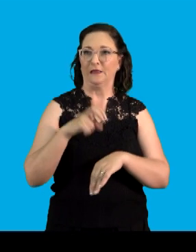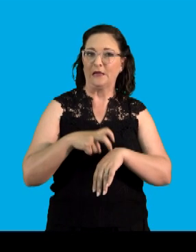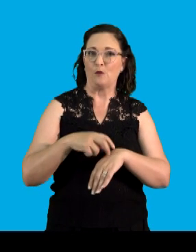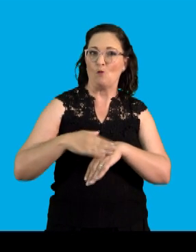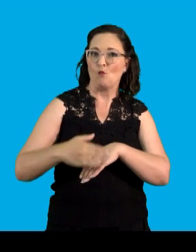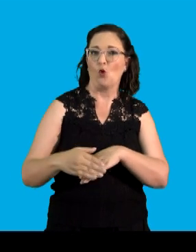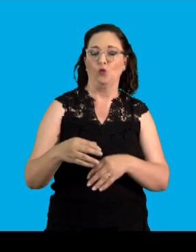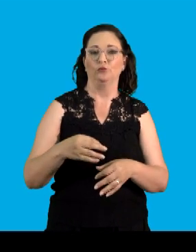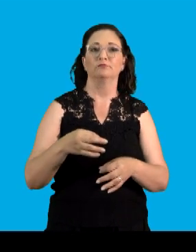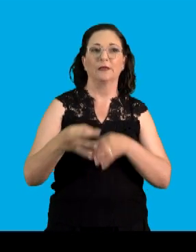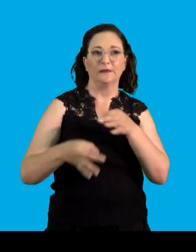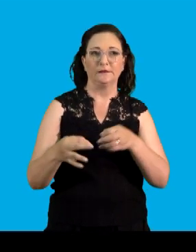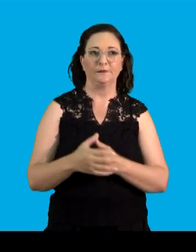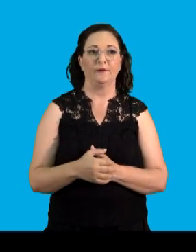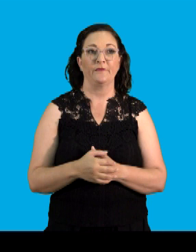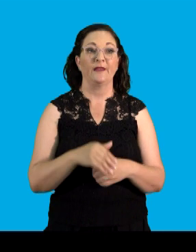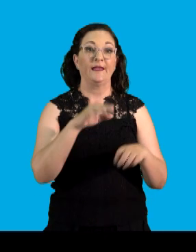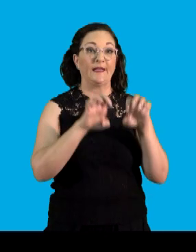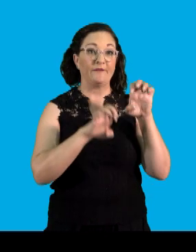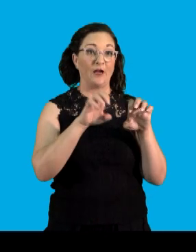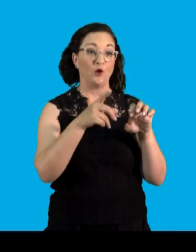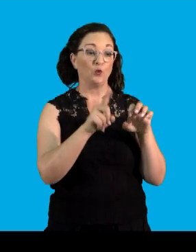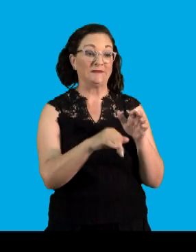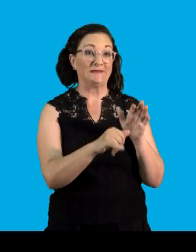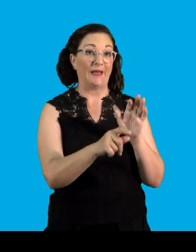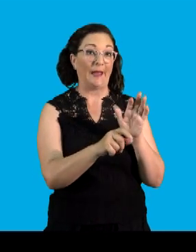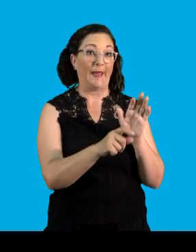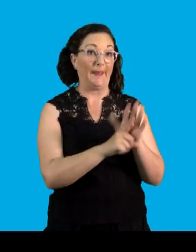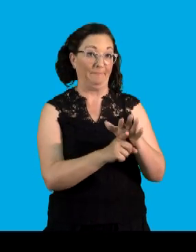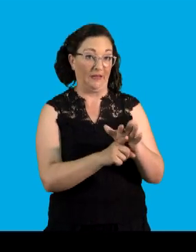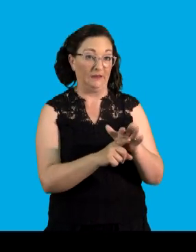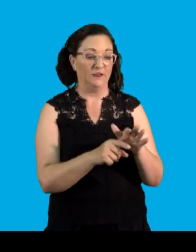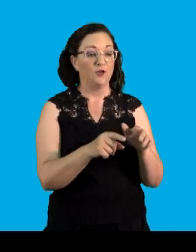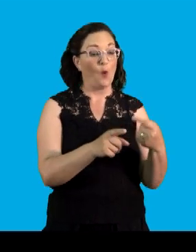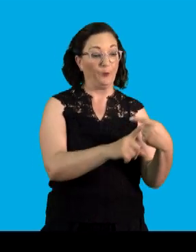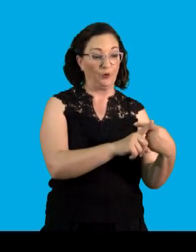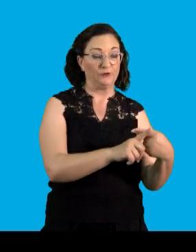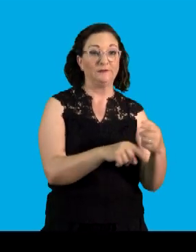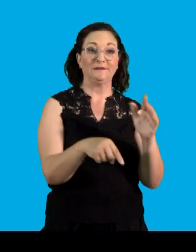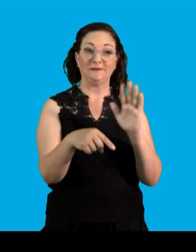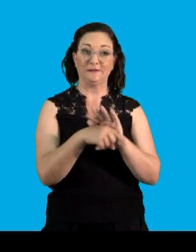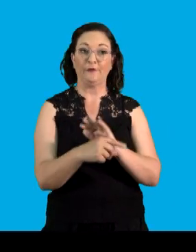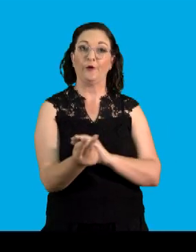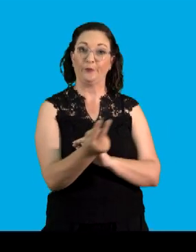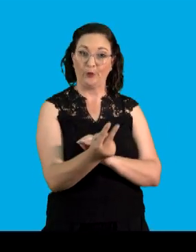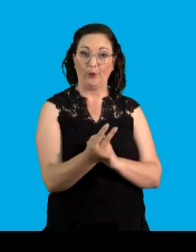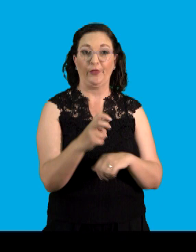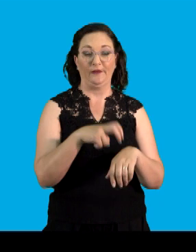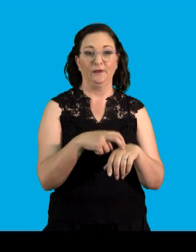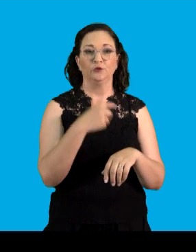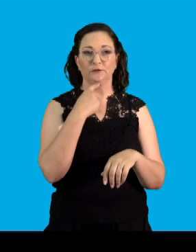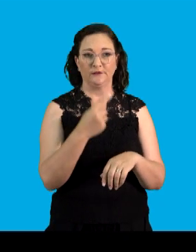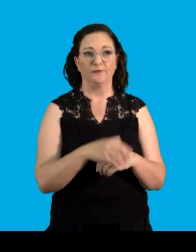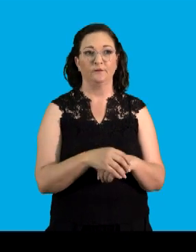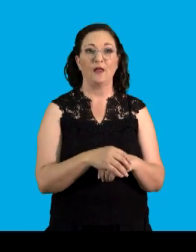further. And then when they say evaluate the impact, so here you're going to give the positives and or negatives. When they